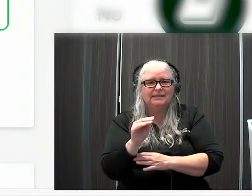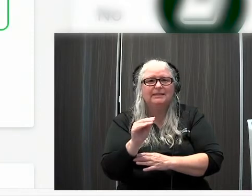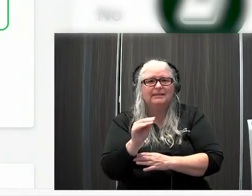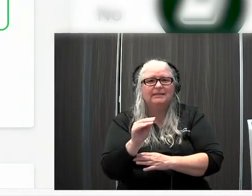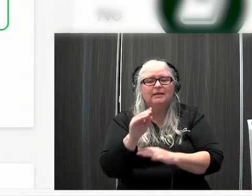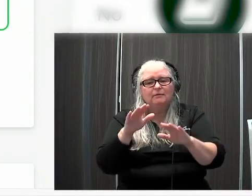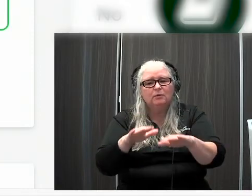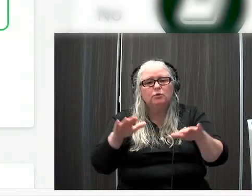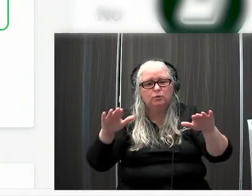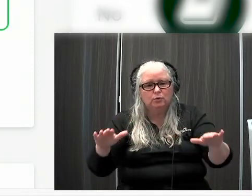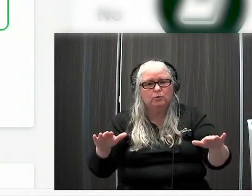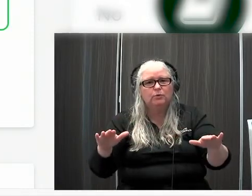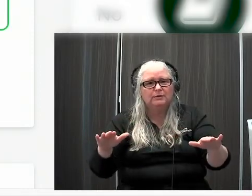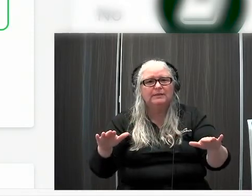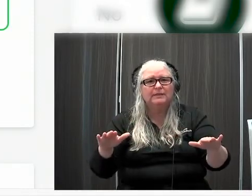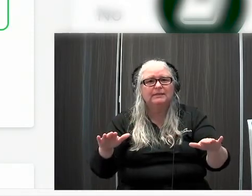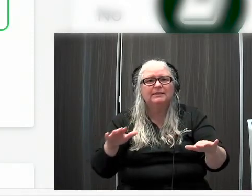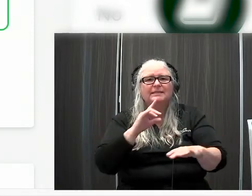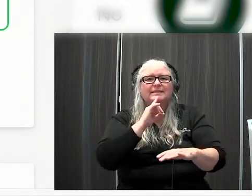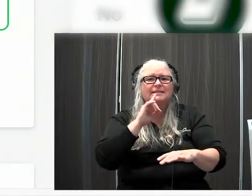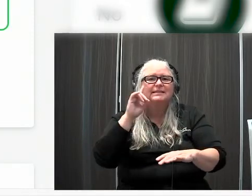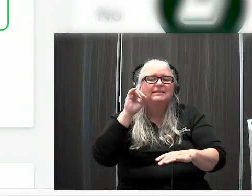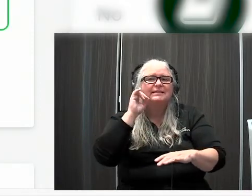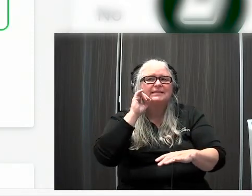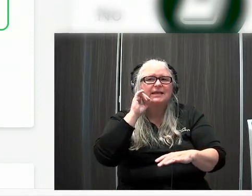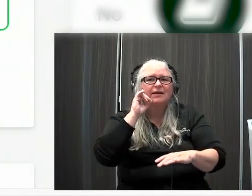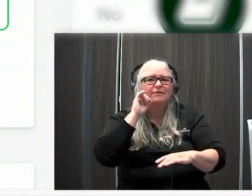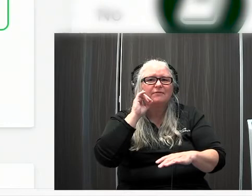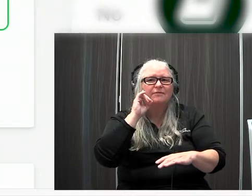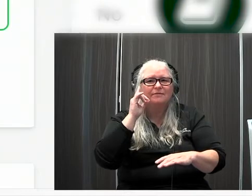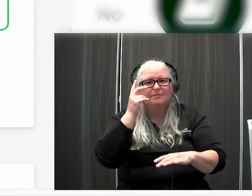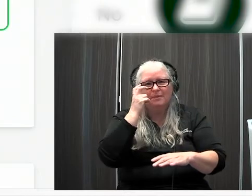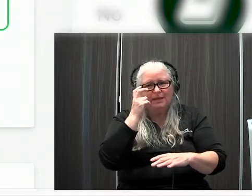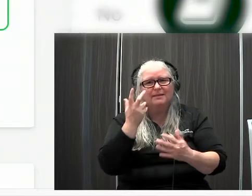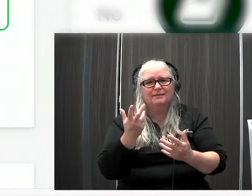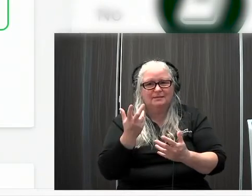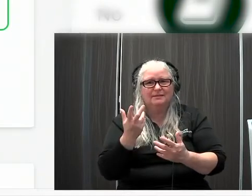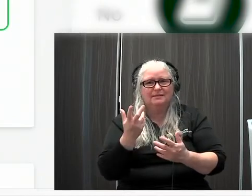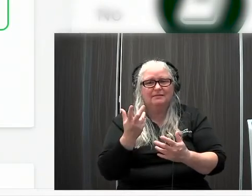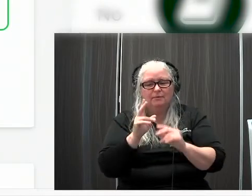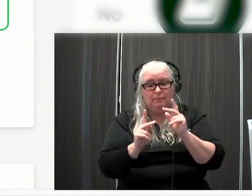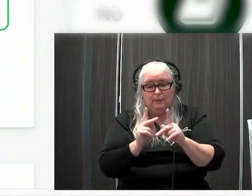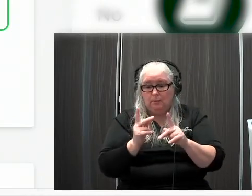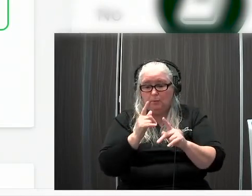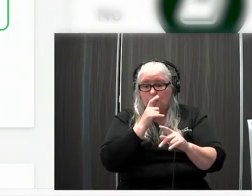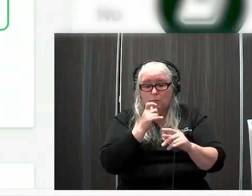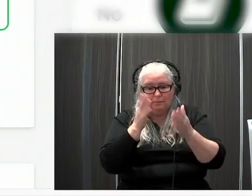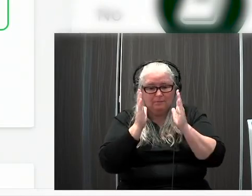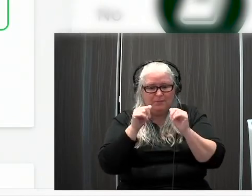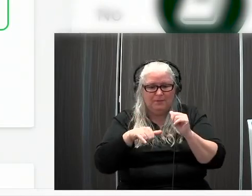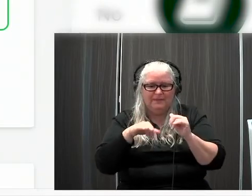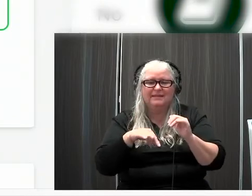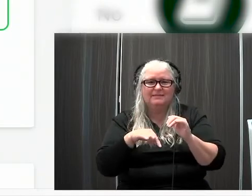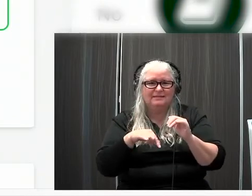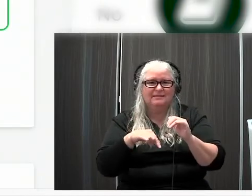of children are considered deafblind, and for people who are attending right now. And that's about